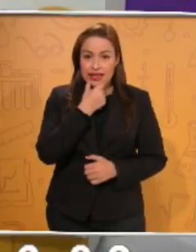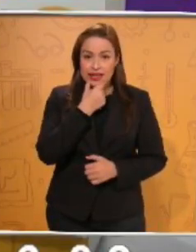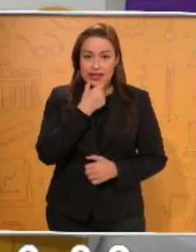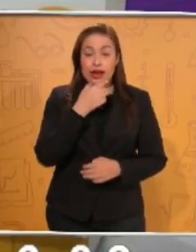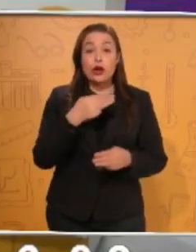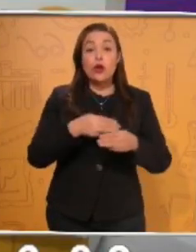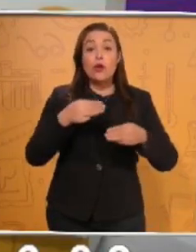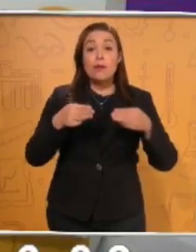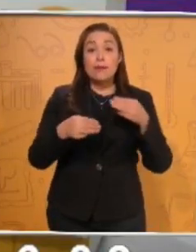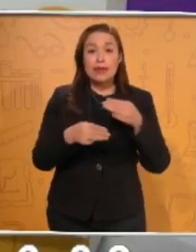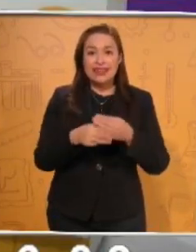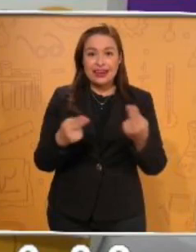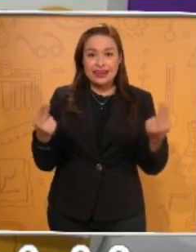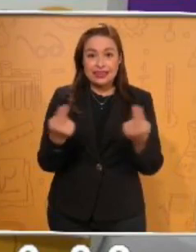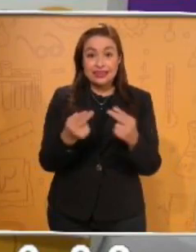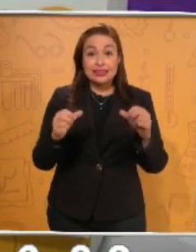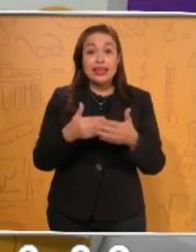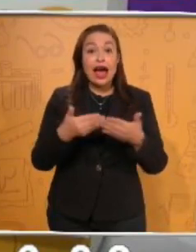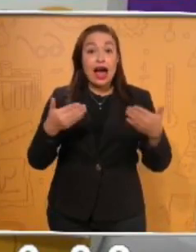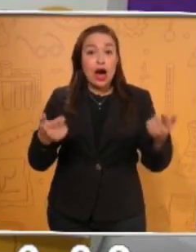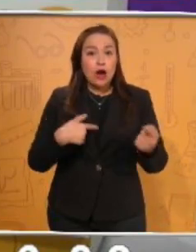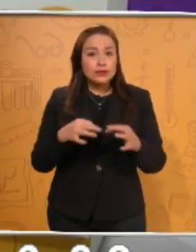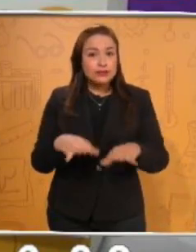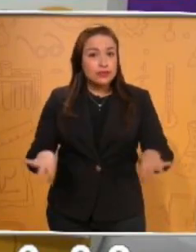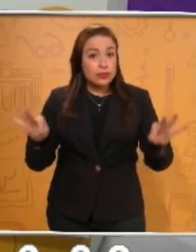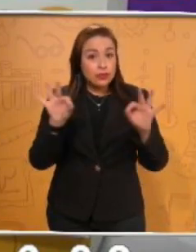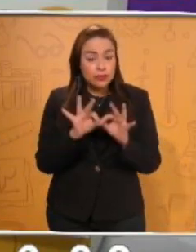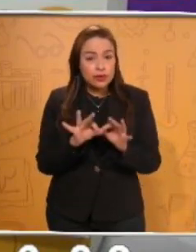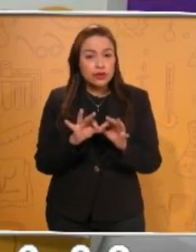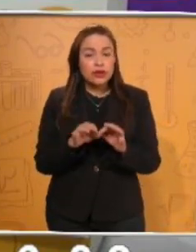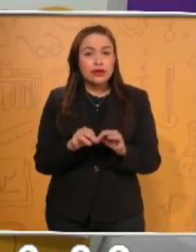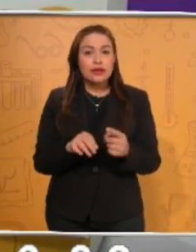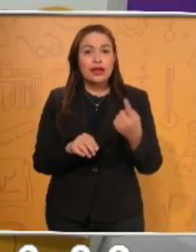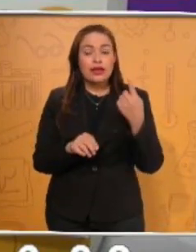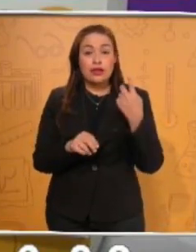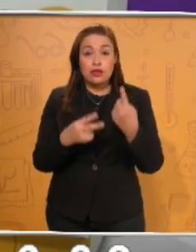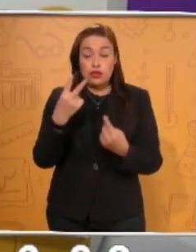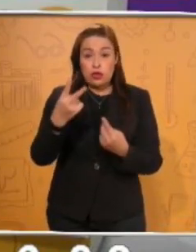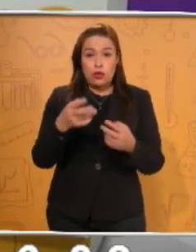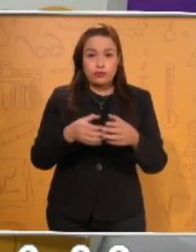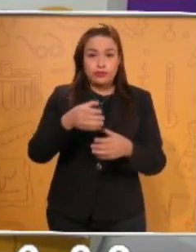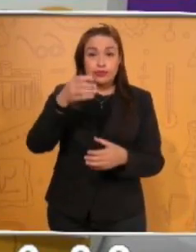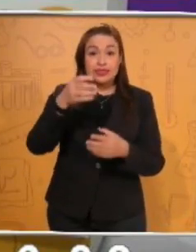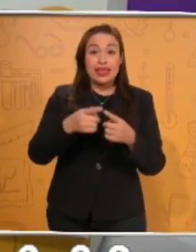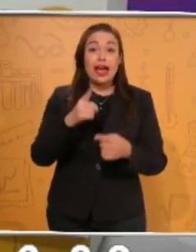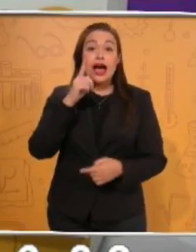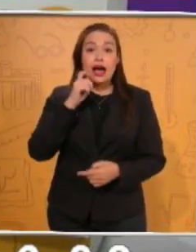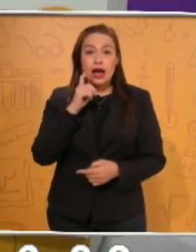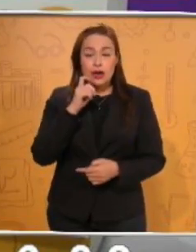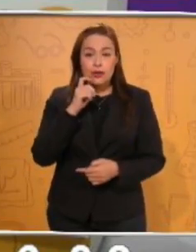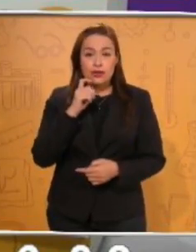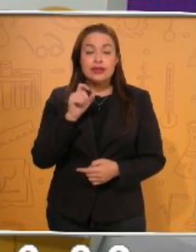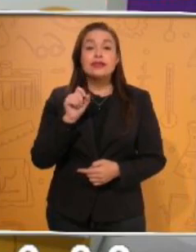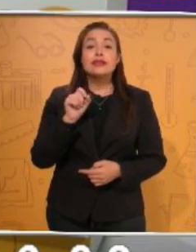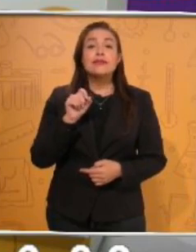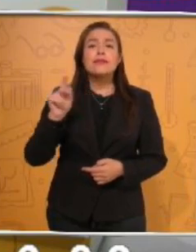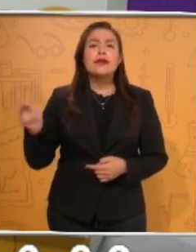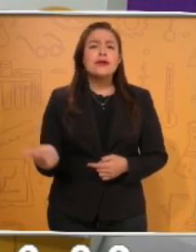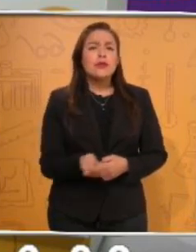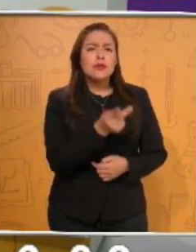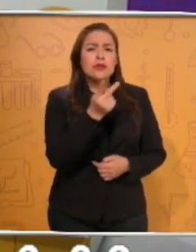Materials for today, and it's very important, 2 bottles of water. So, ask your